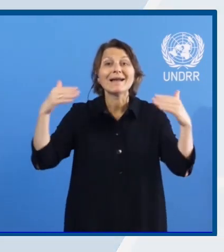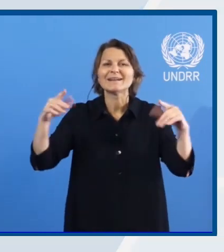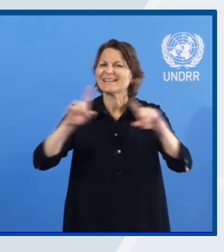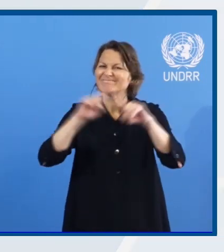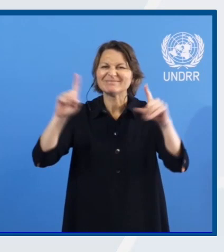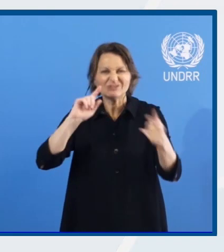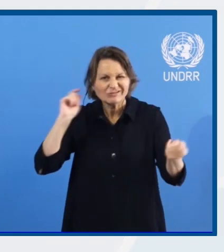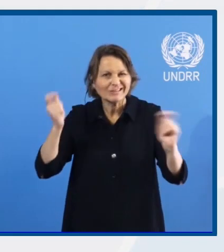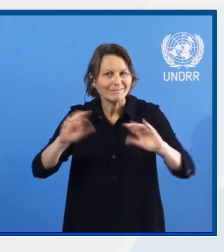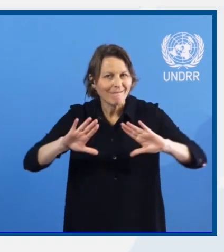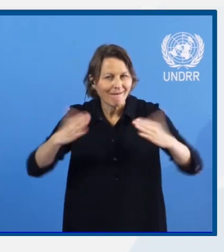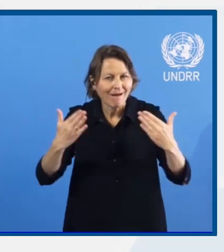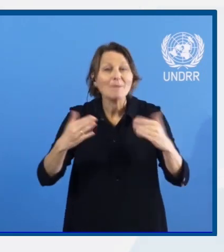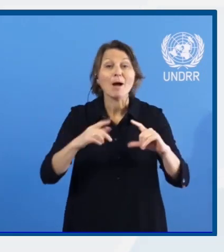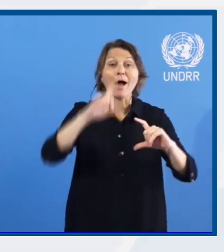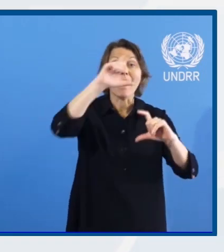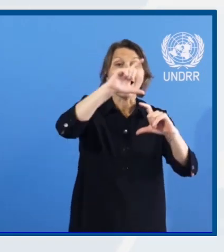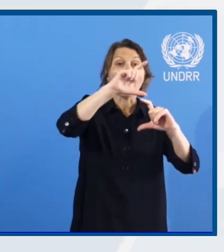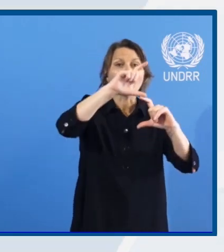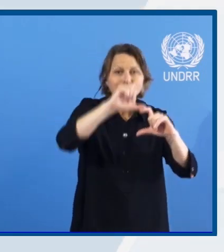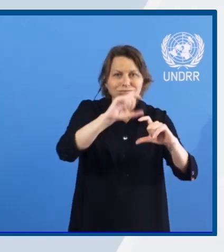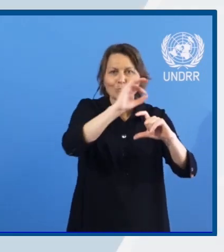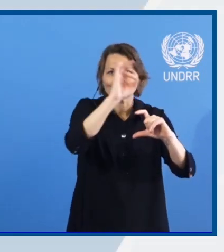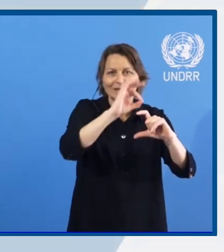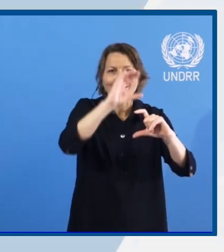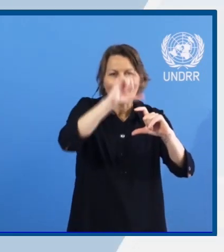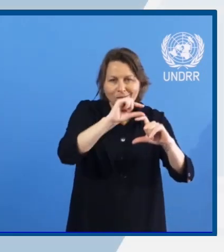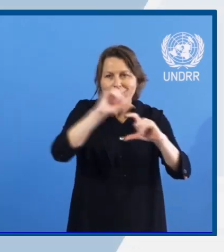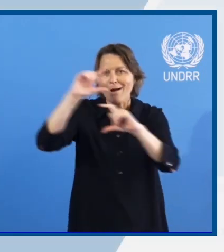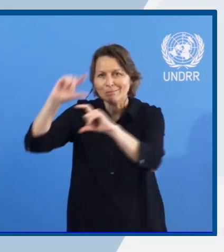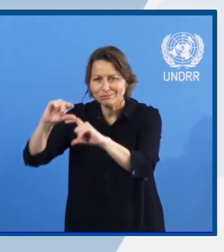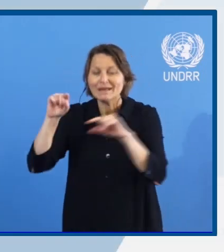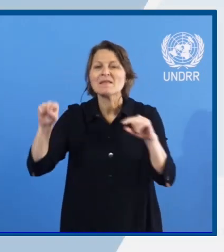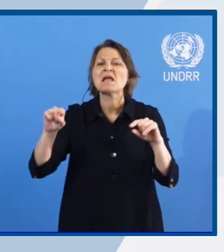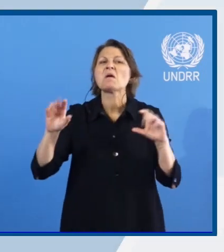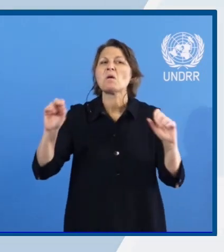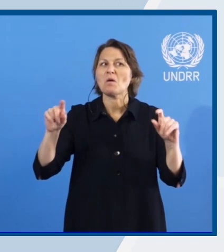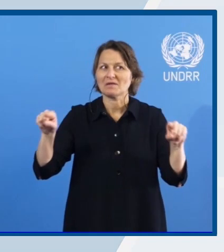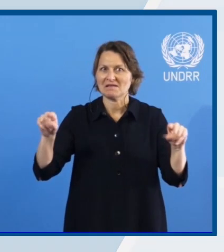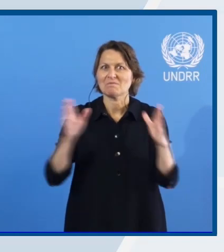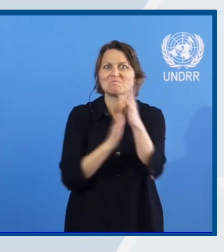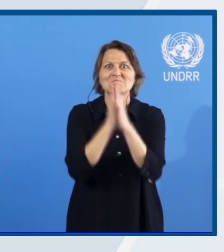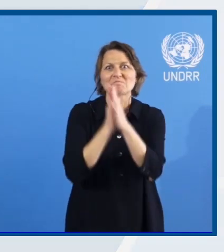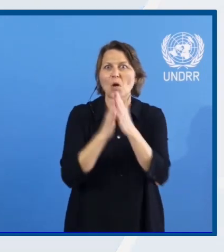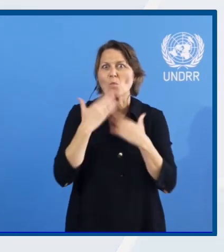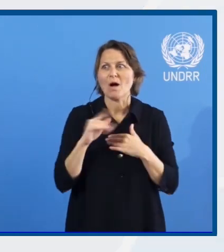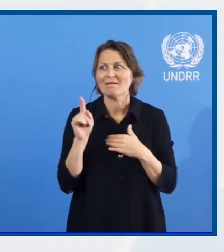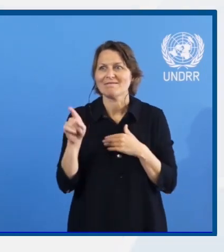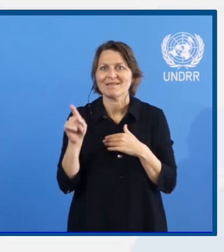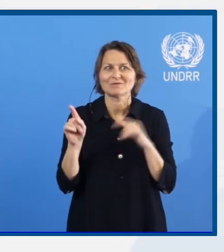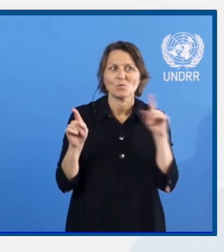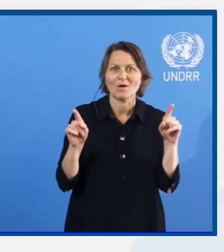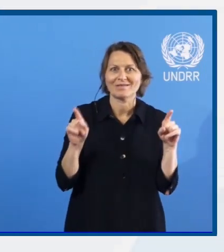governments are not just doing this, because the investors expect and because it's positioning, but they see the